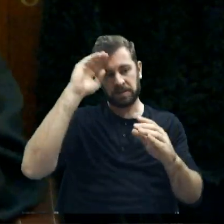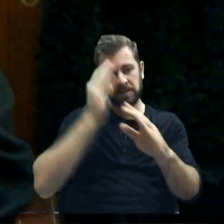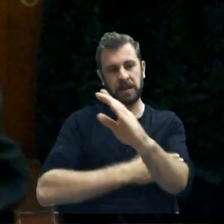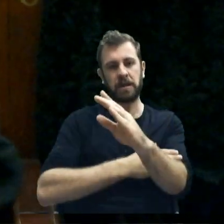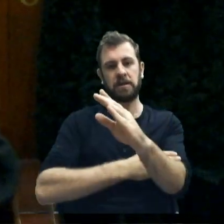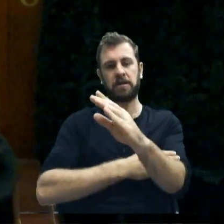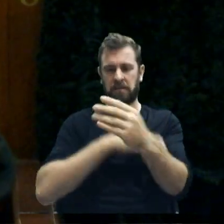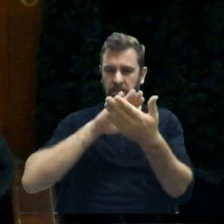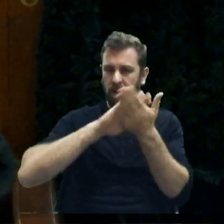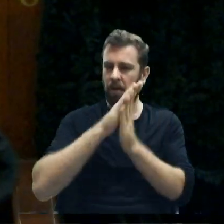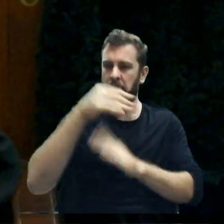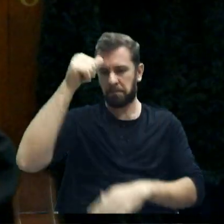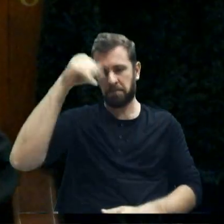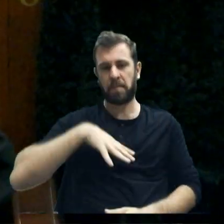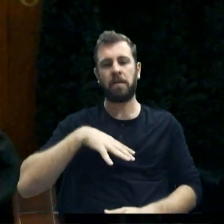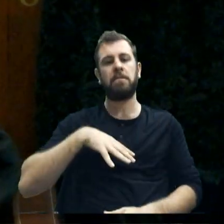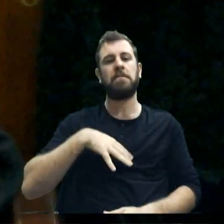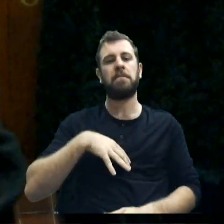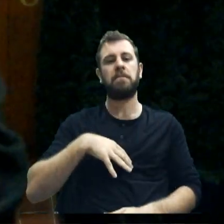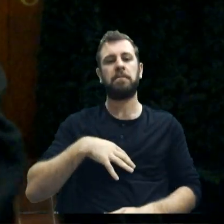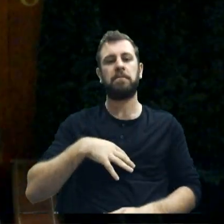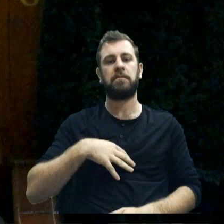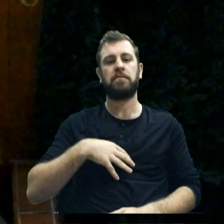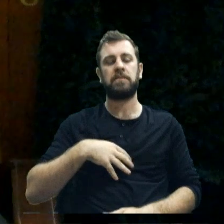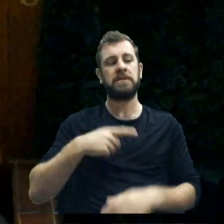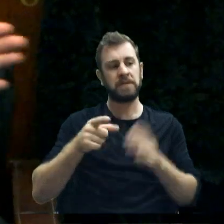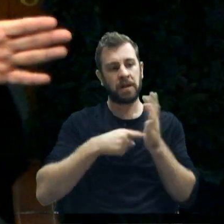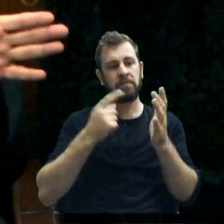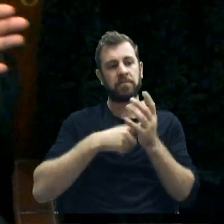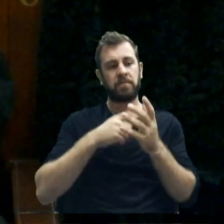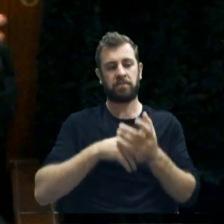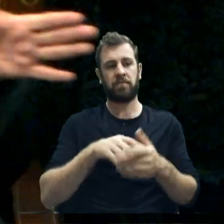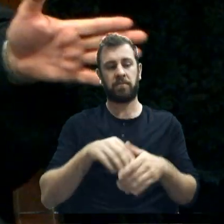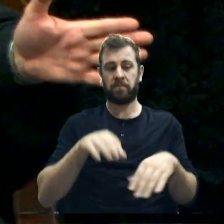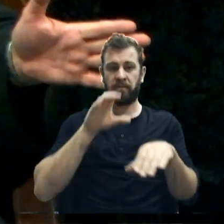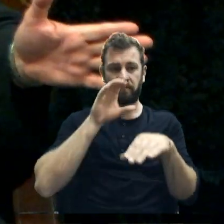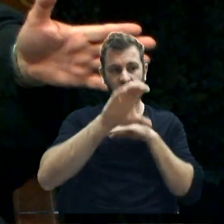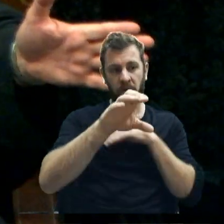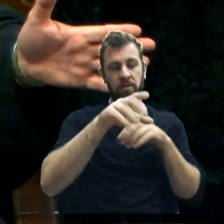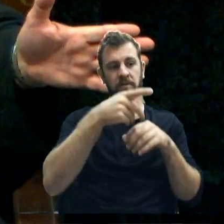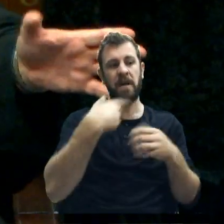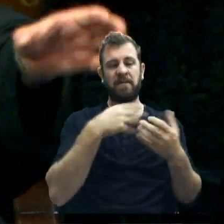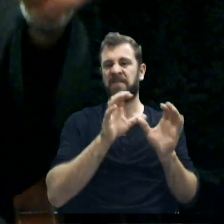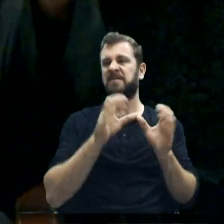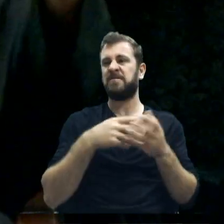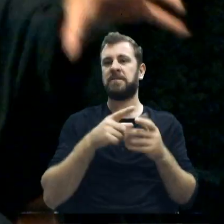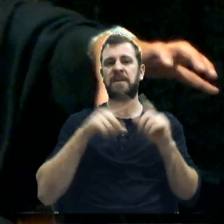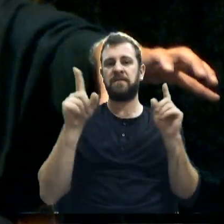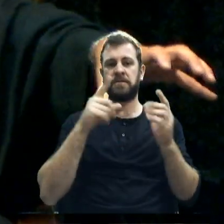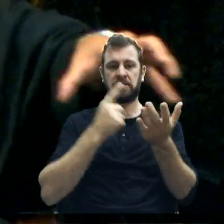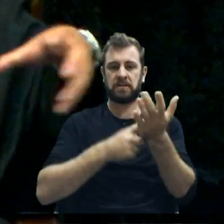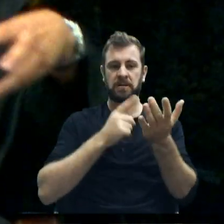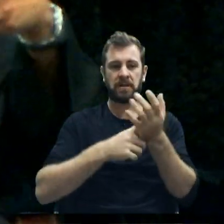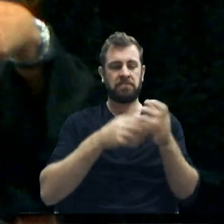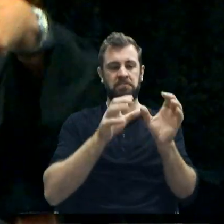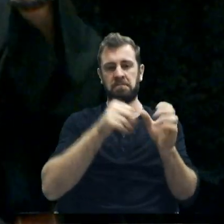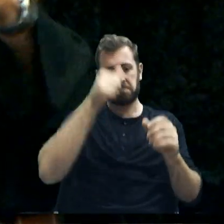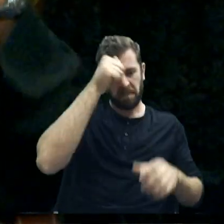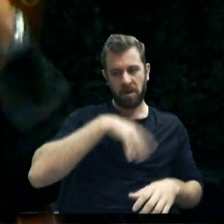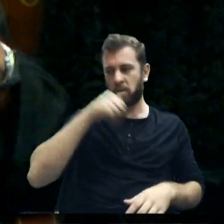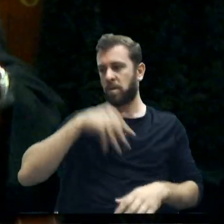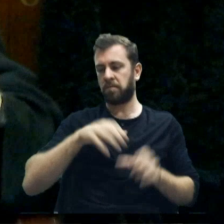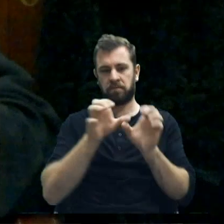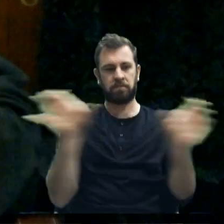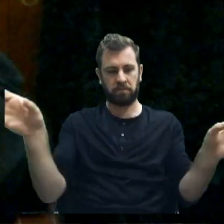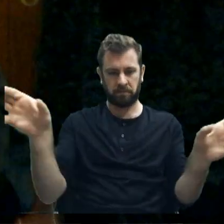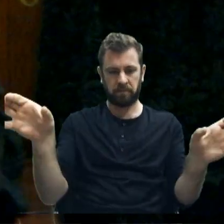We're forced sometimes to take these kids to camp up north, have gender-segregated discussions, and talk to the men about being